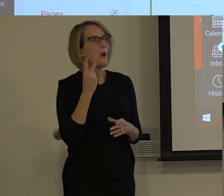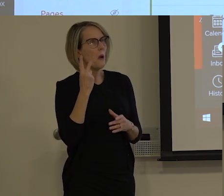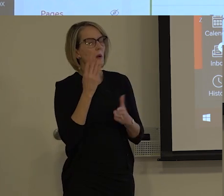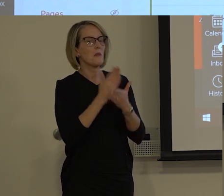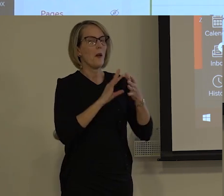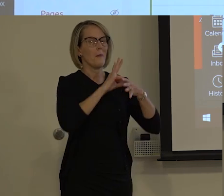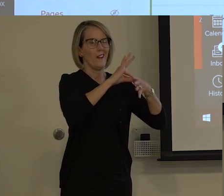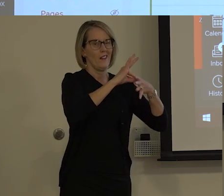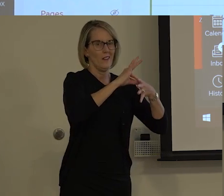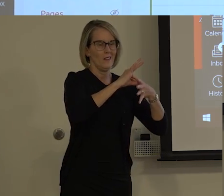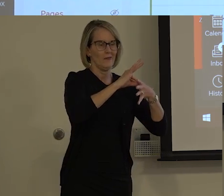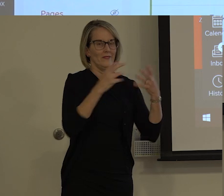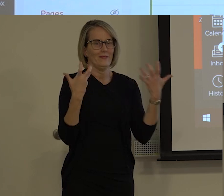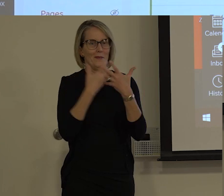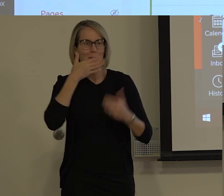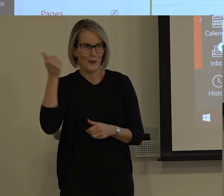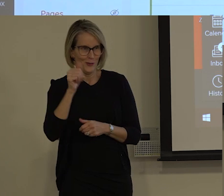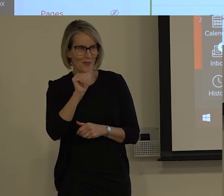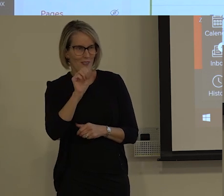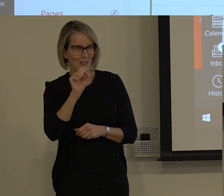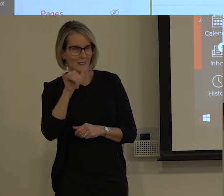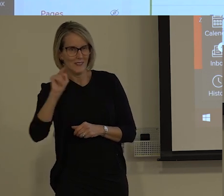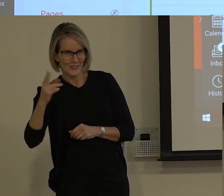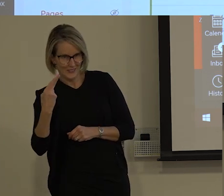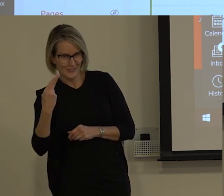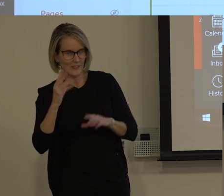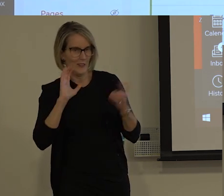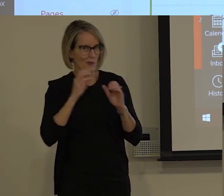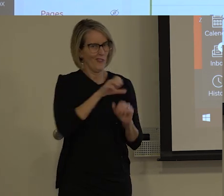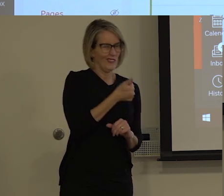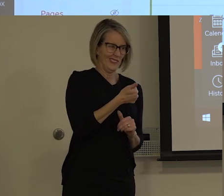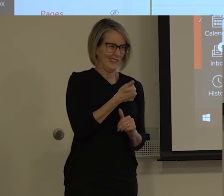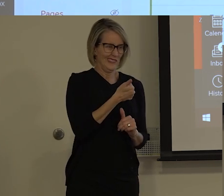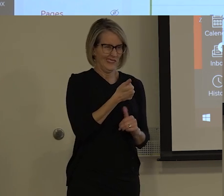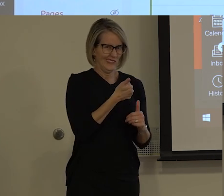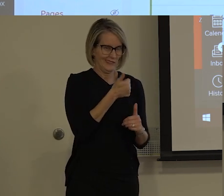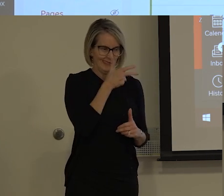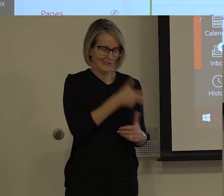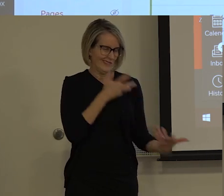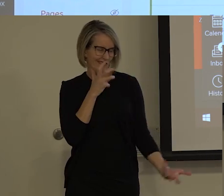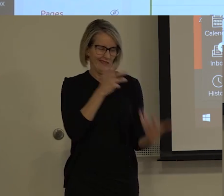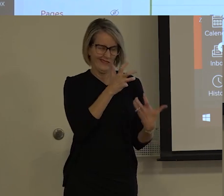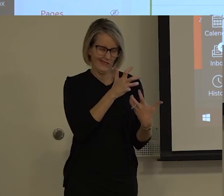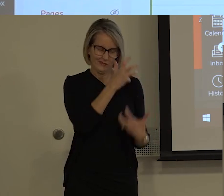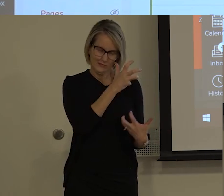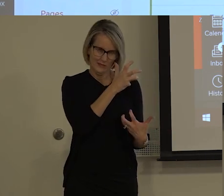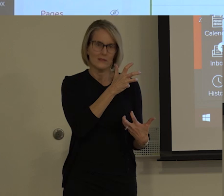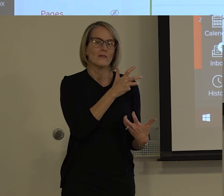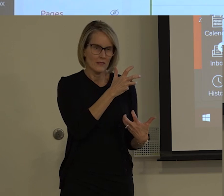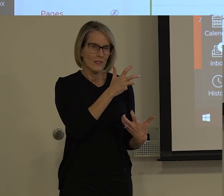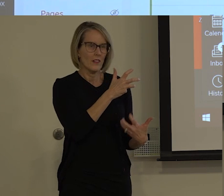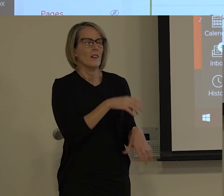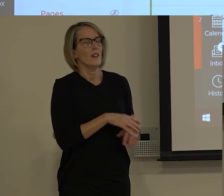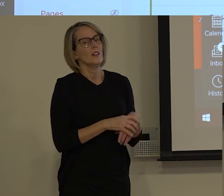with asynchronous elements, mainly because the goal of the courses is not language acquisition. Acquisition may and often does occur as a byproduct